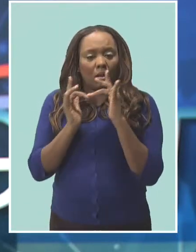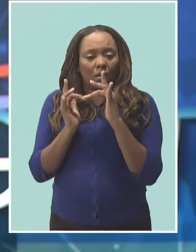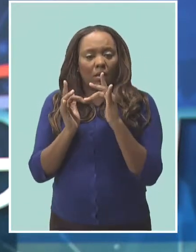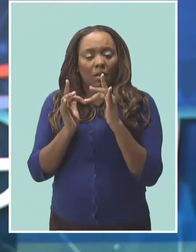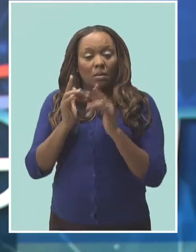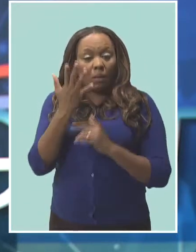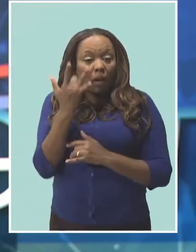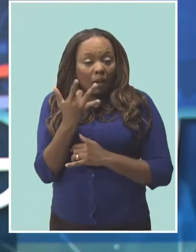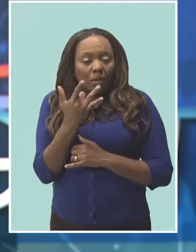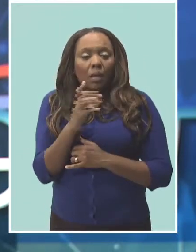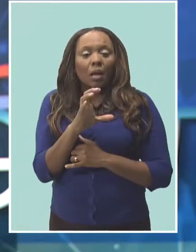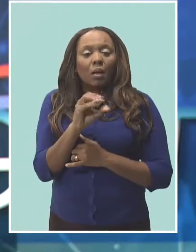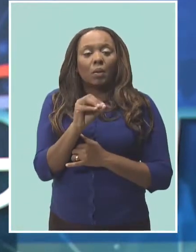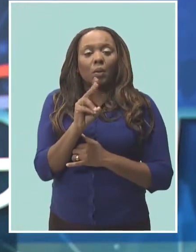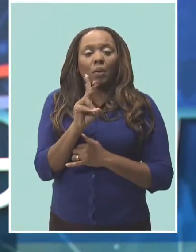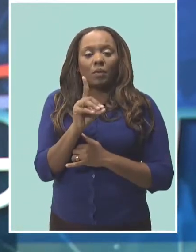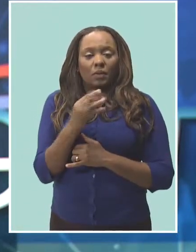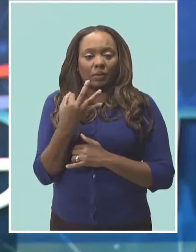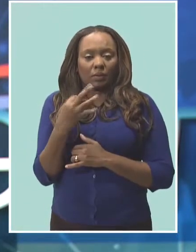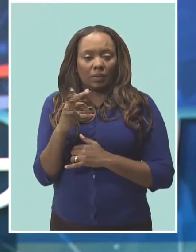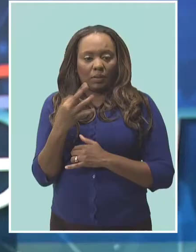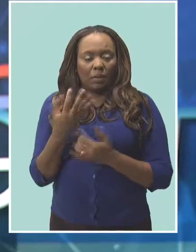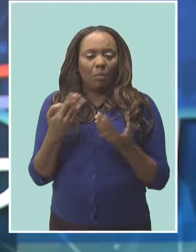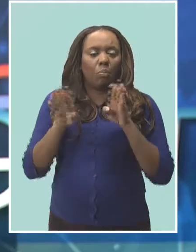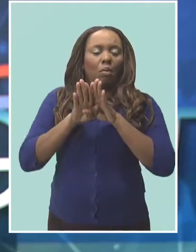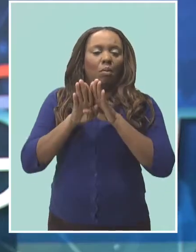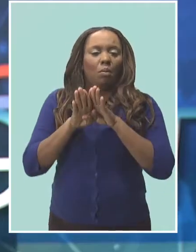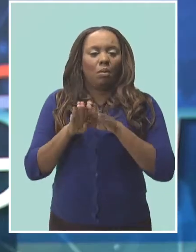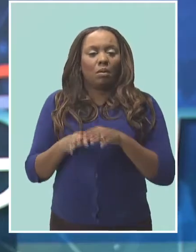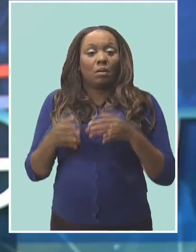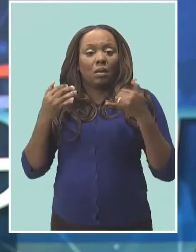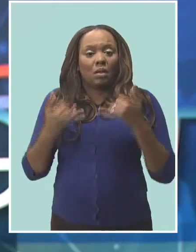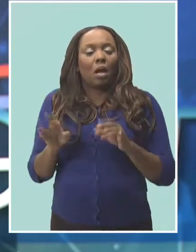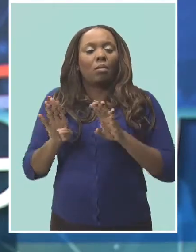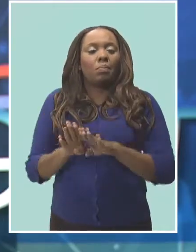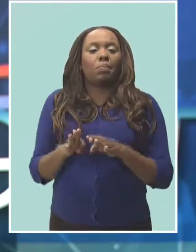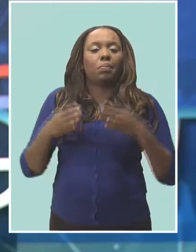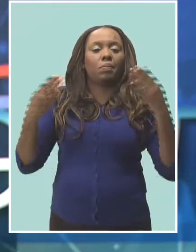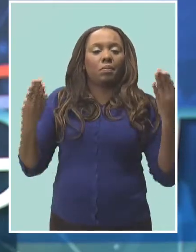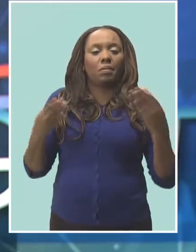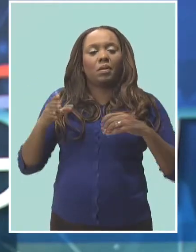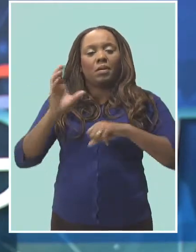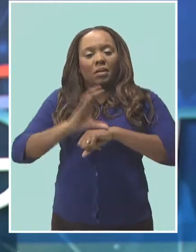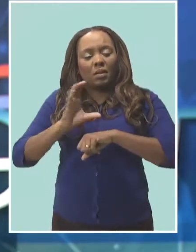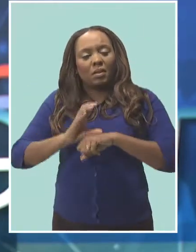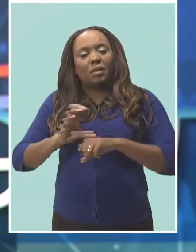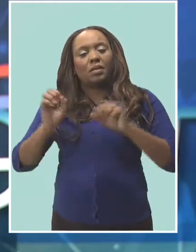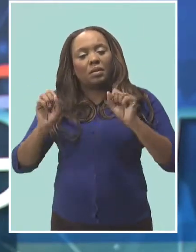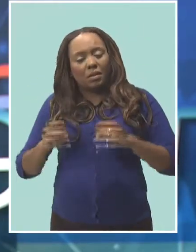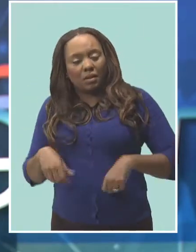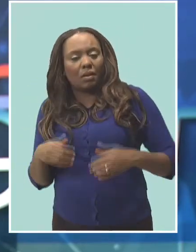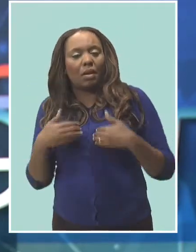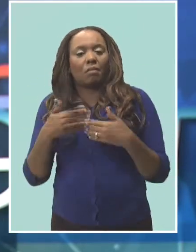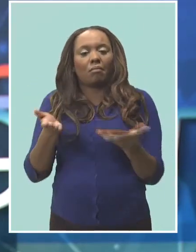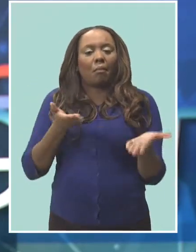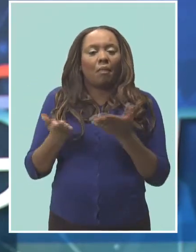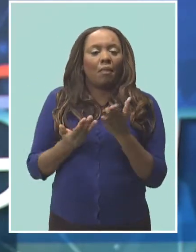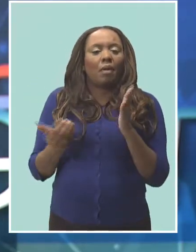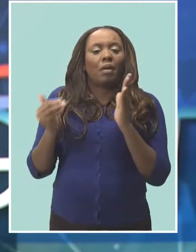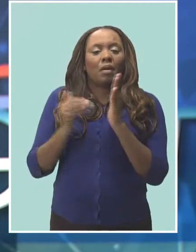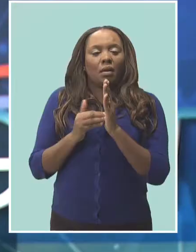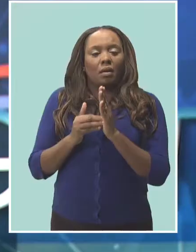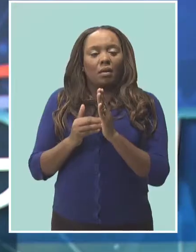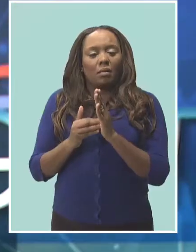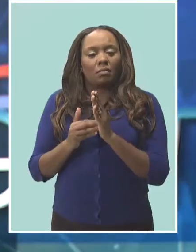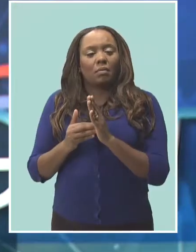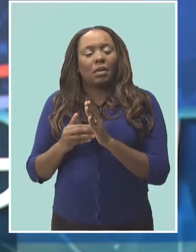to get their messages out during the COVID-19 lockdown. Now the island is reopening and churches have been given the green light to once again welcome back